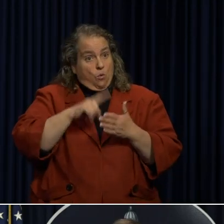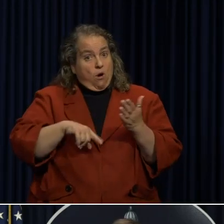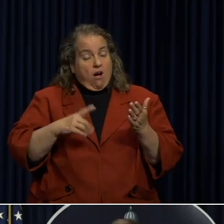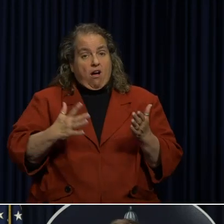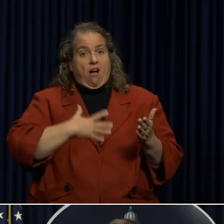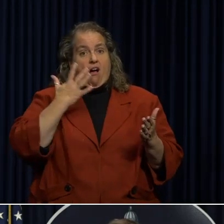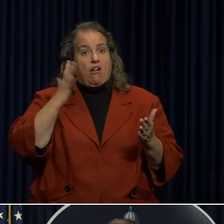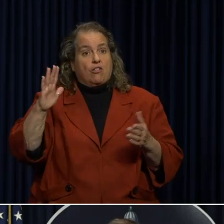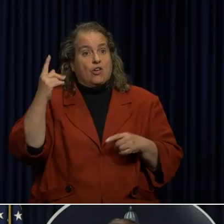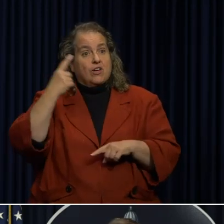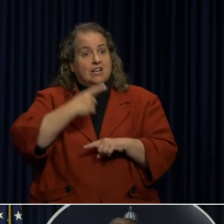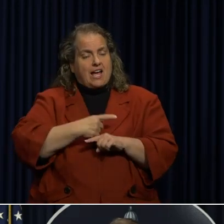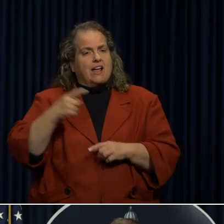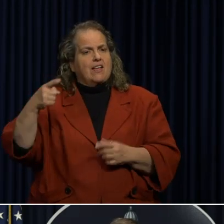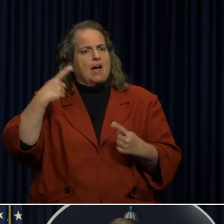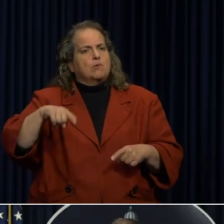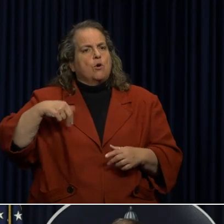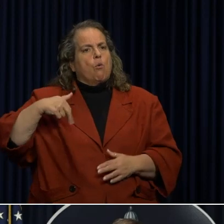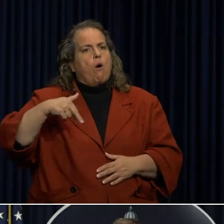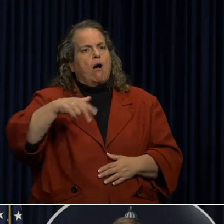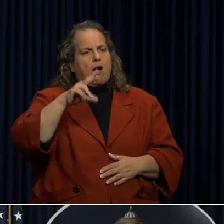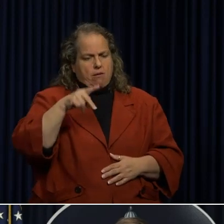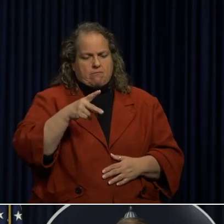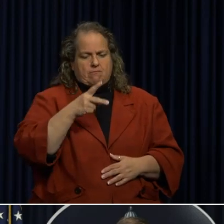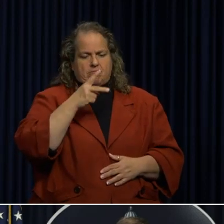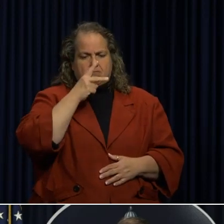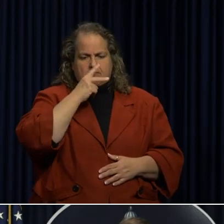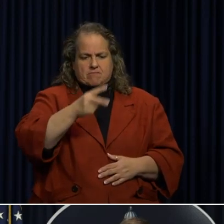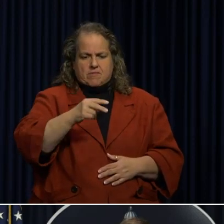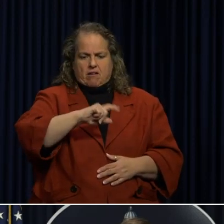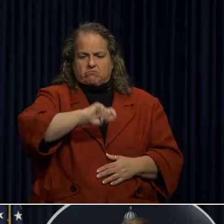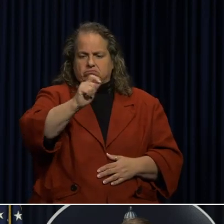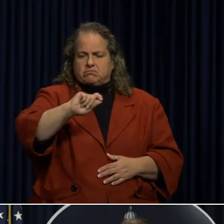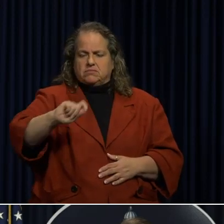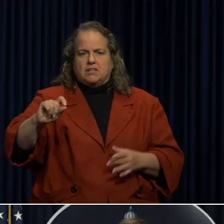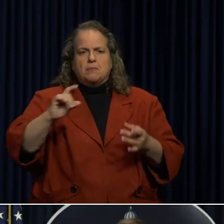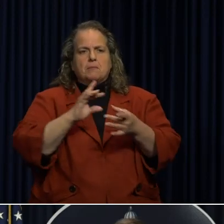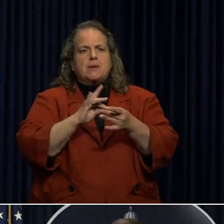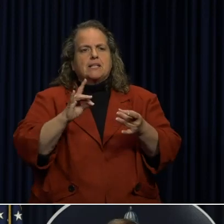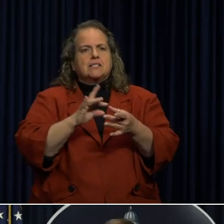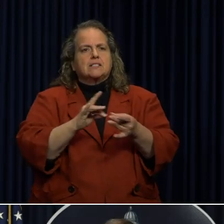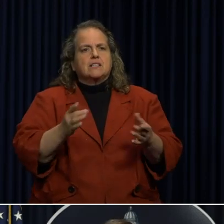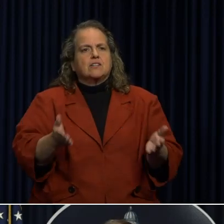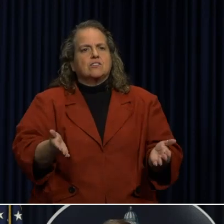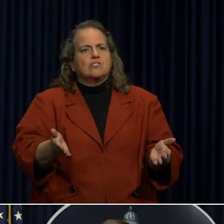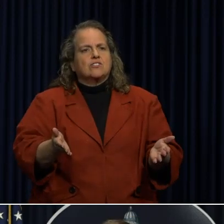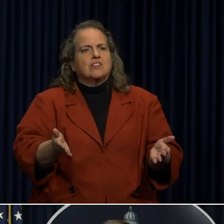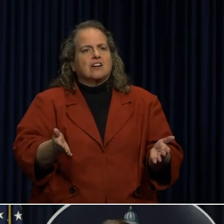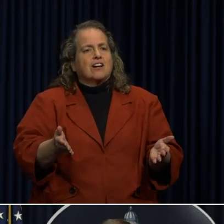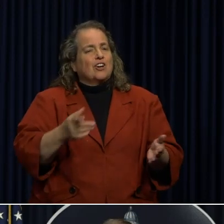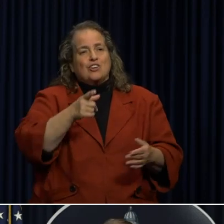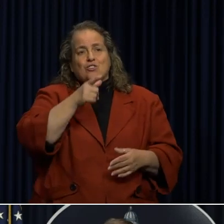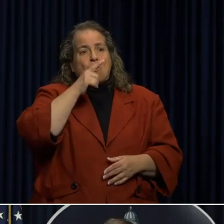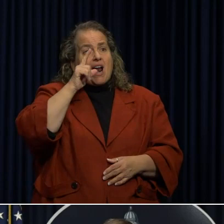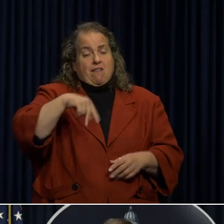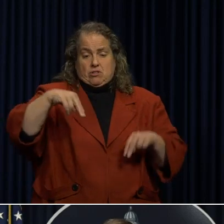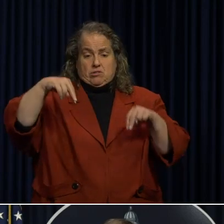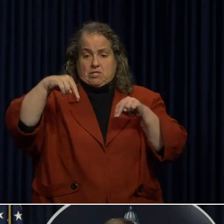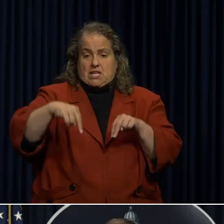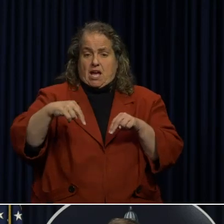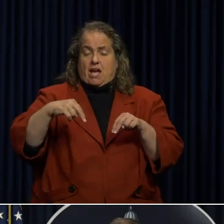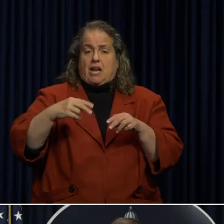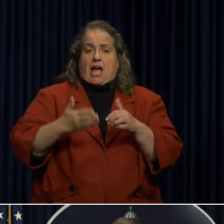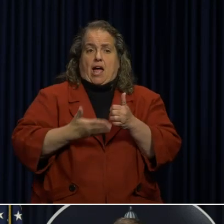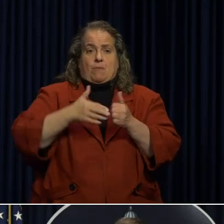before? Walking up to one of these messages, seeing what's there. We don't just have to be there for each other as Team